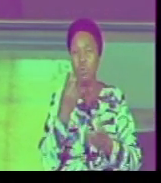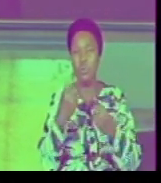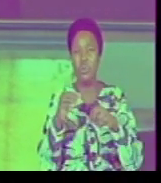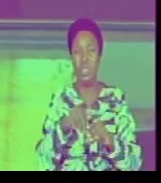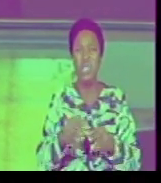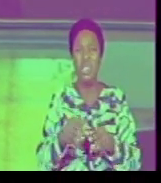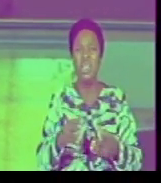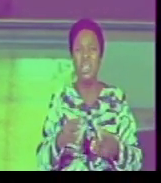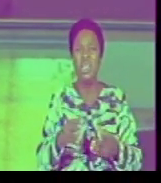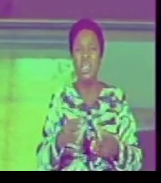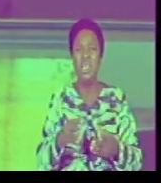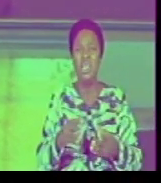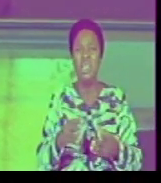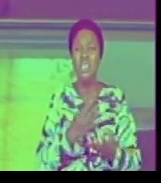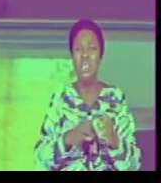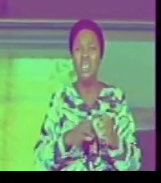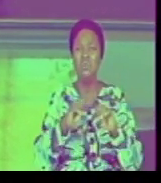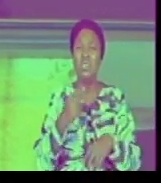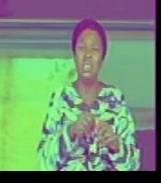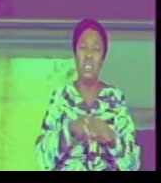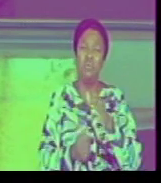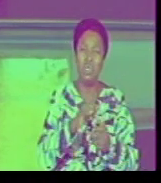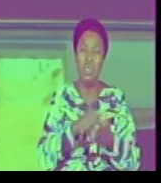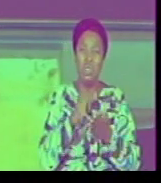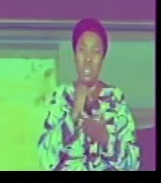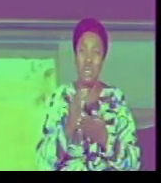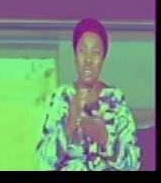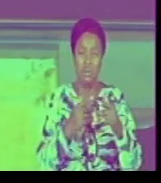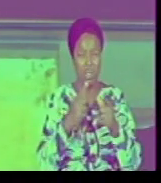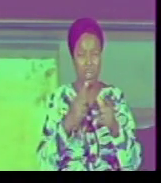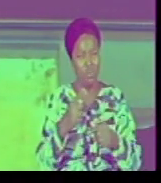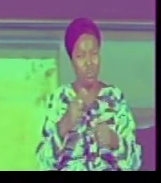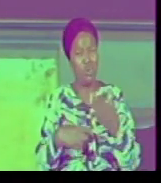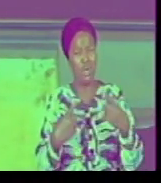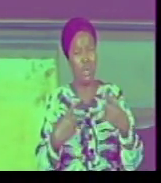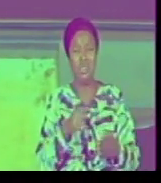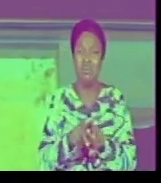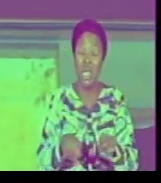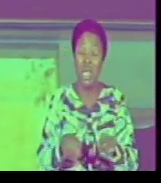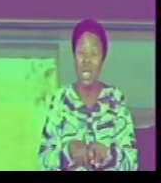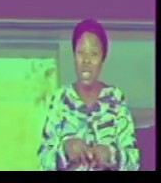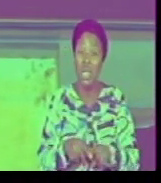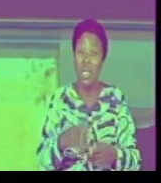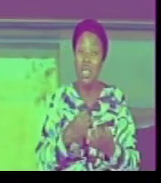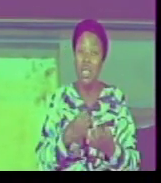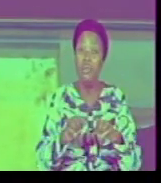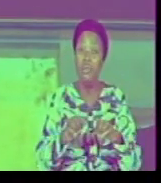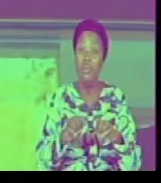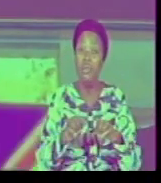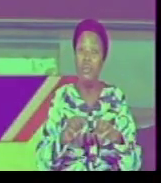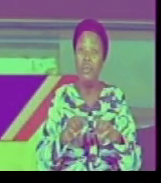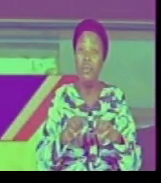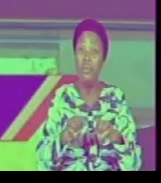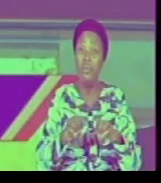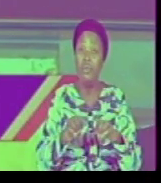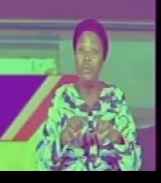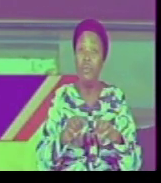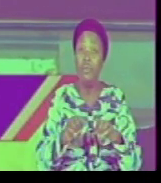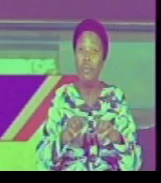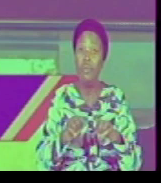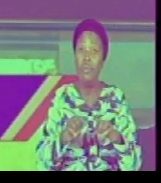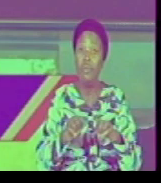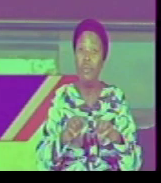it is served, you say, what's the matter here? Even the way they put everything there, as if they're not